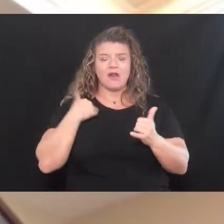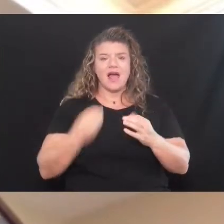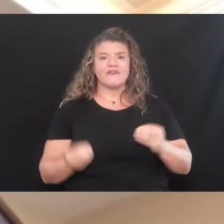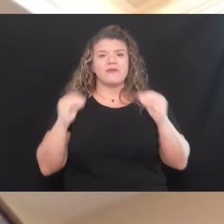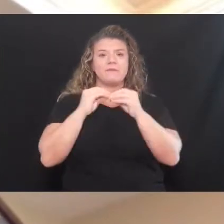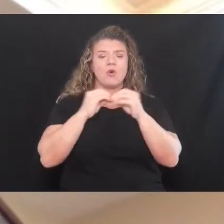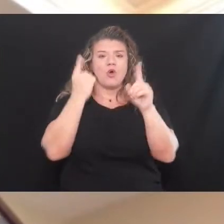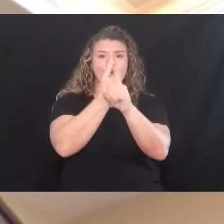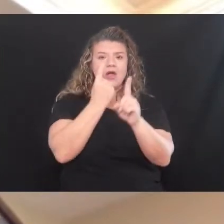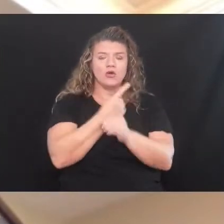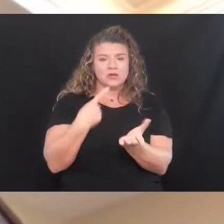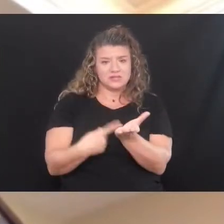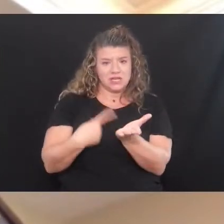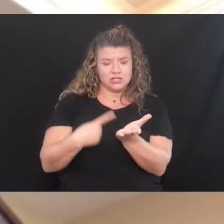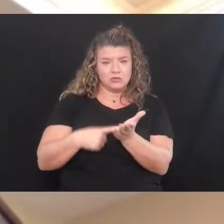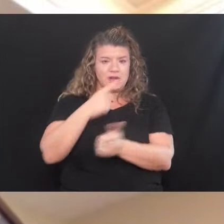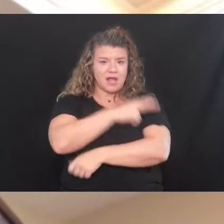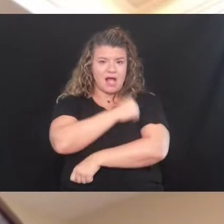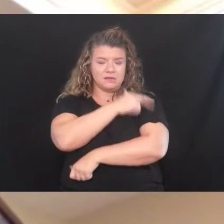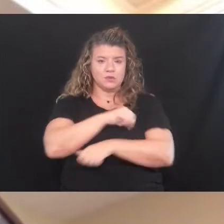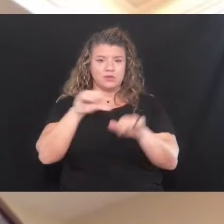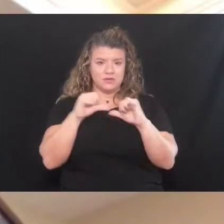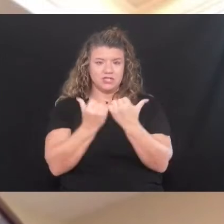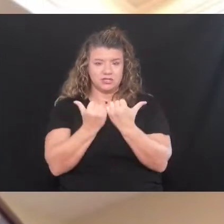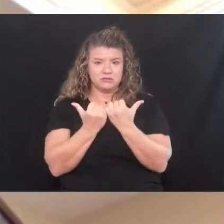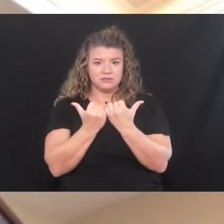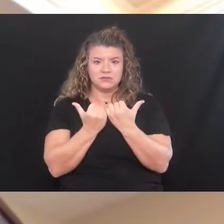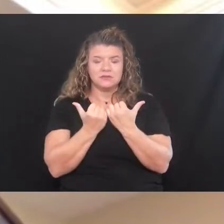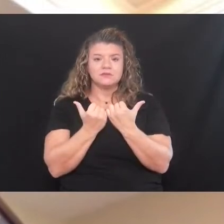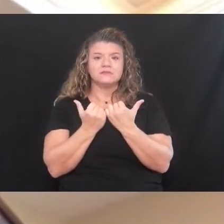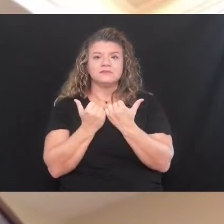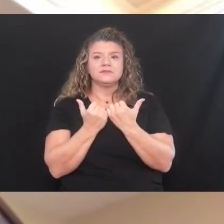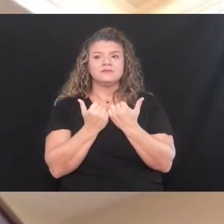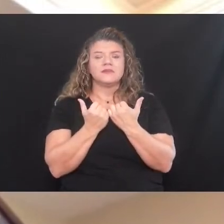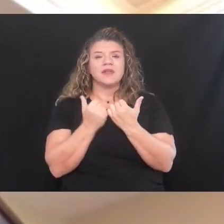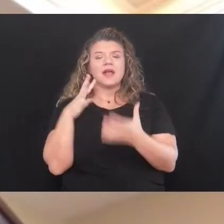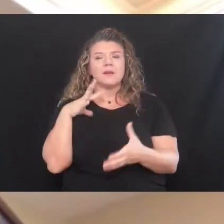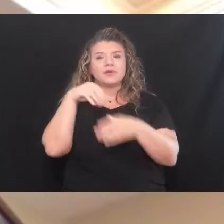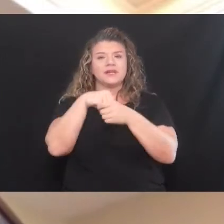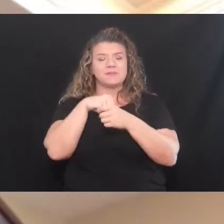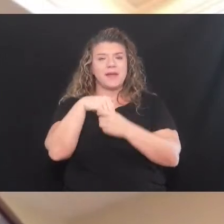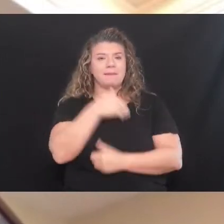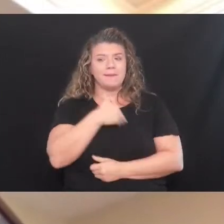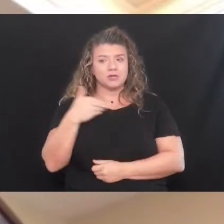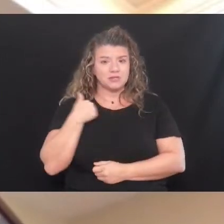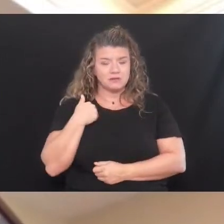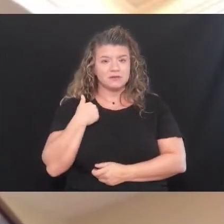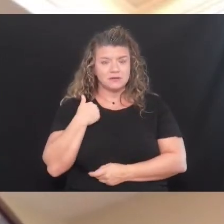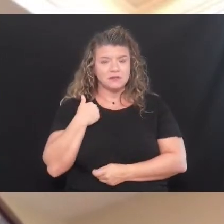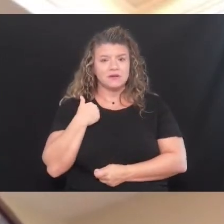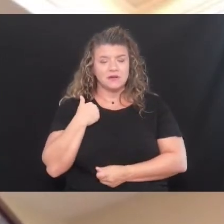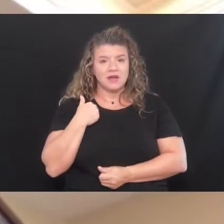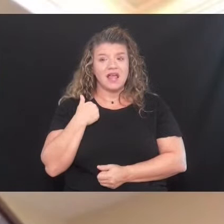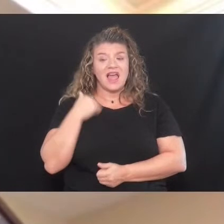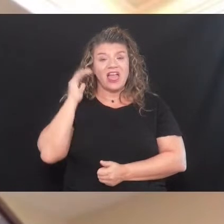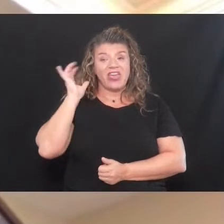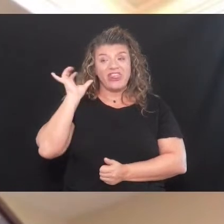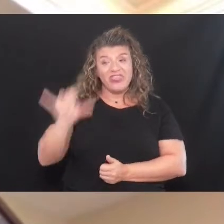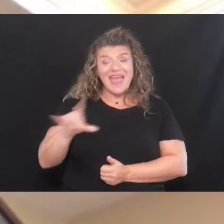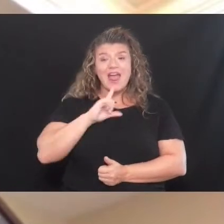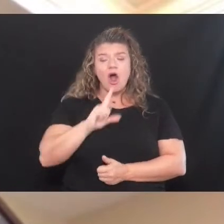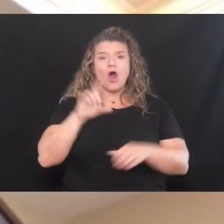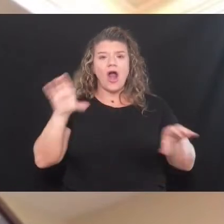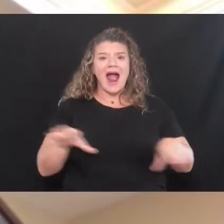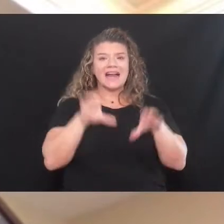regular discussions with the Hospital Association and participating members. They are